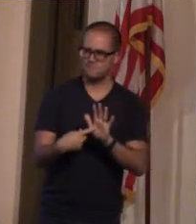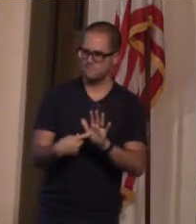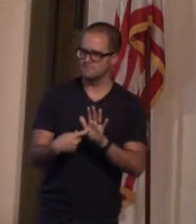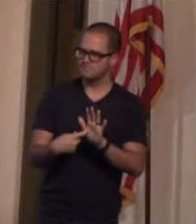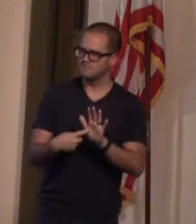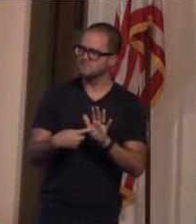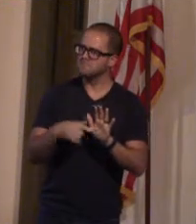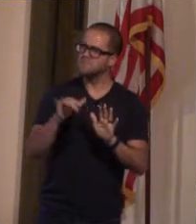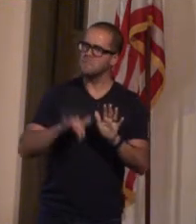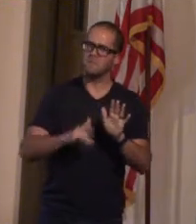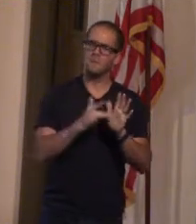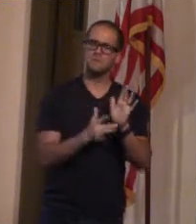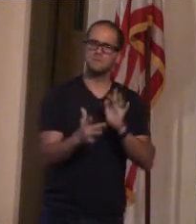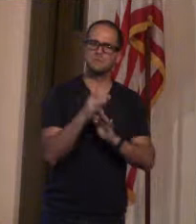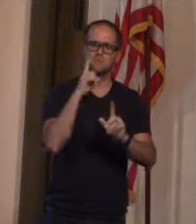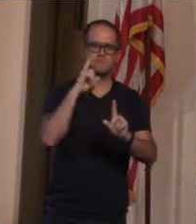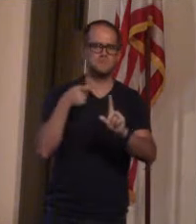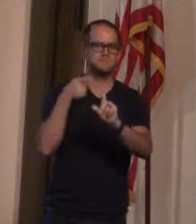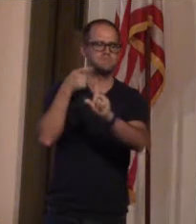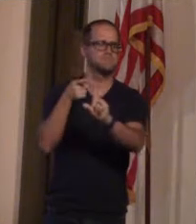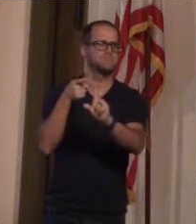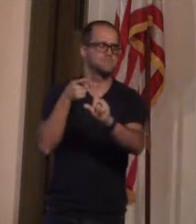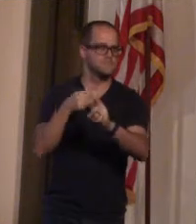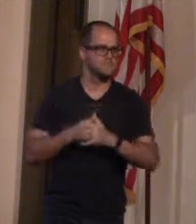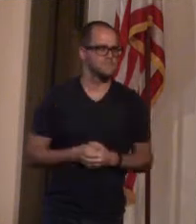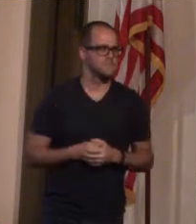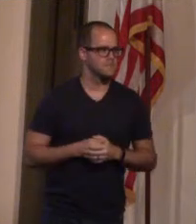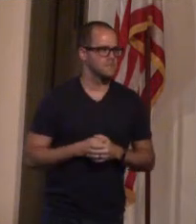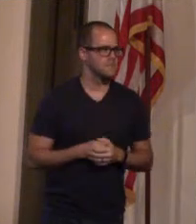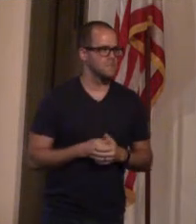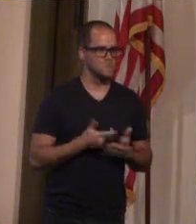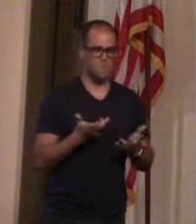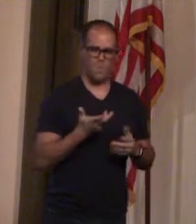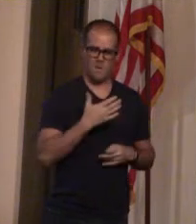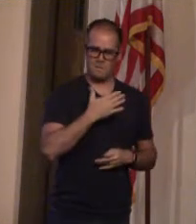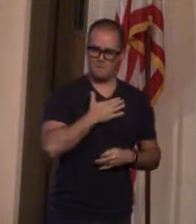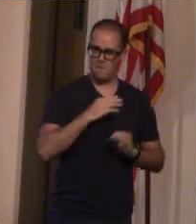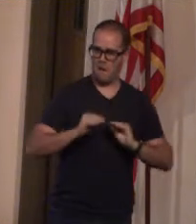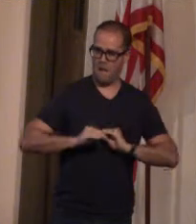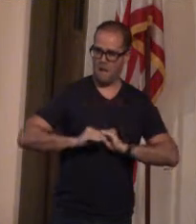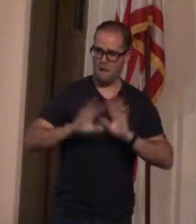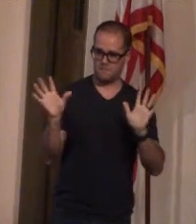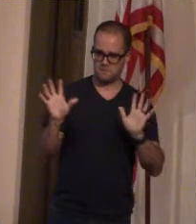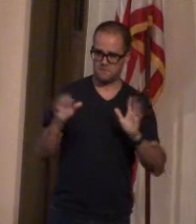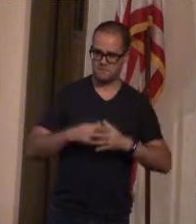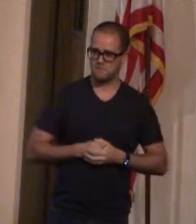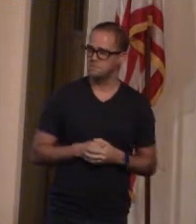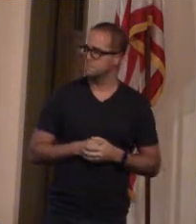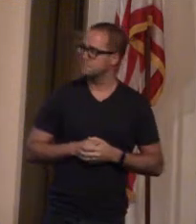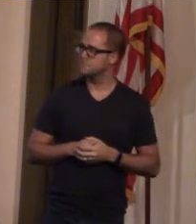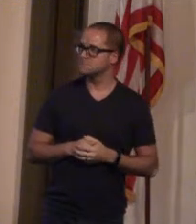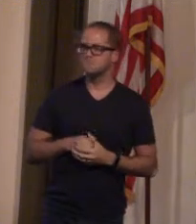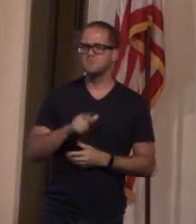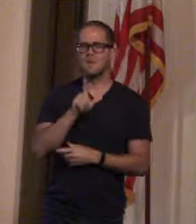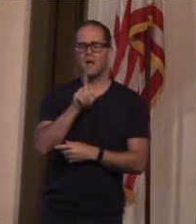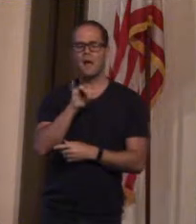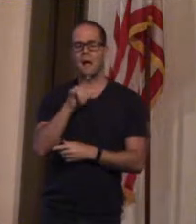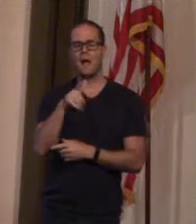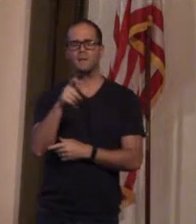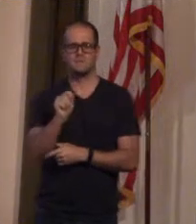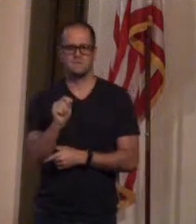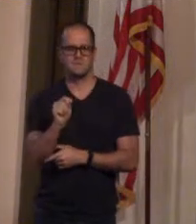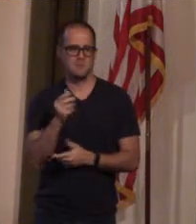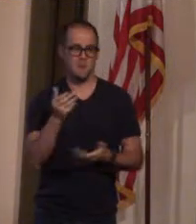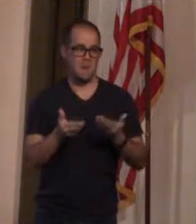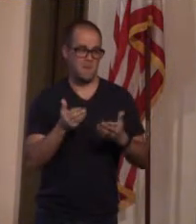You are the light of the world. Let your light shine. So that's Jesus'